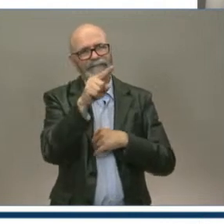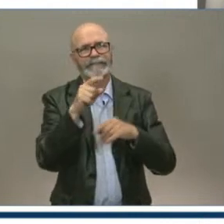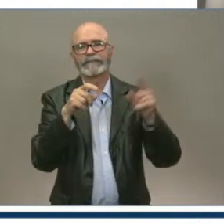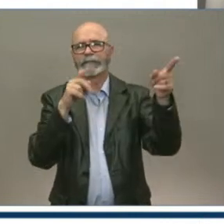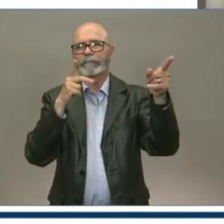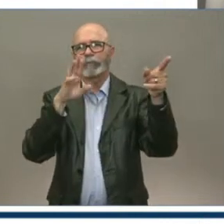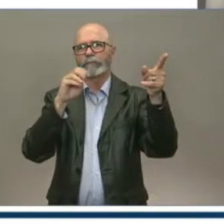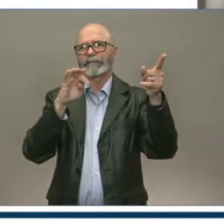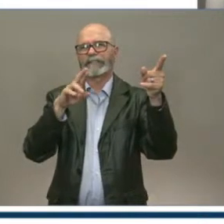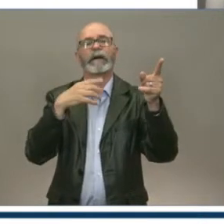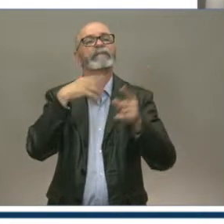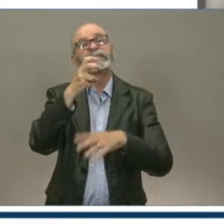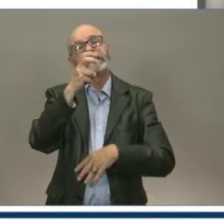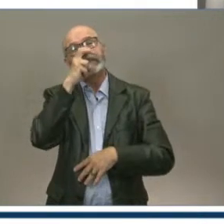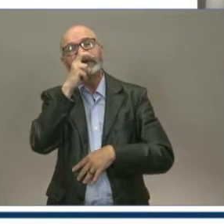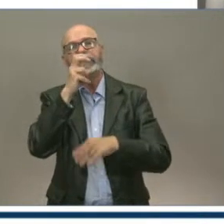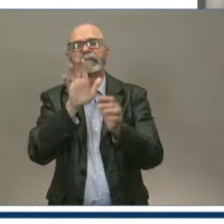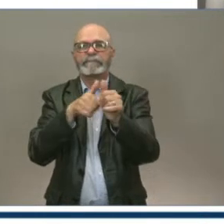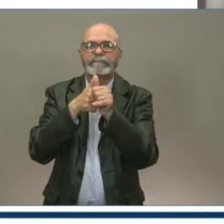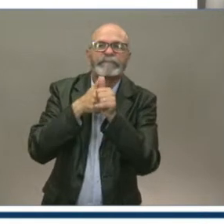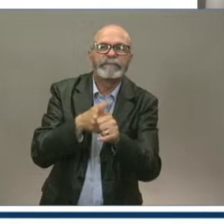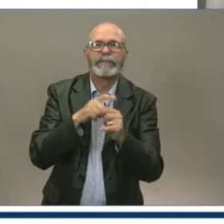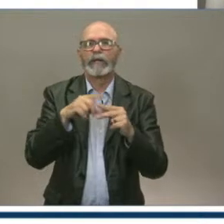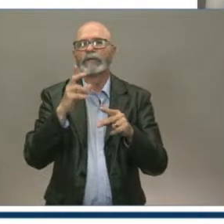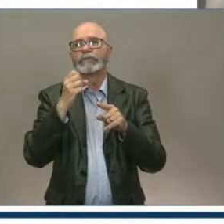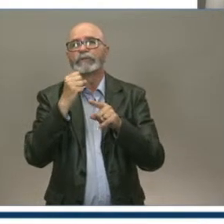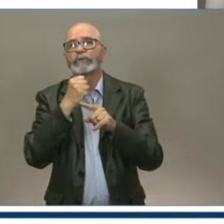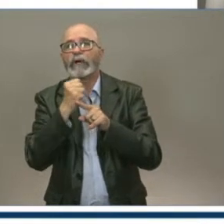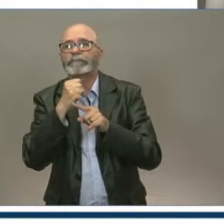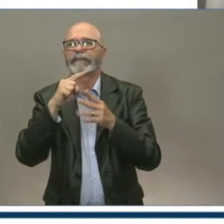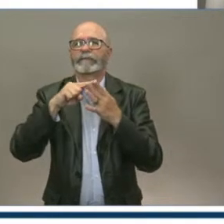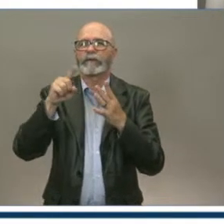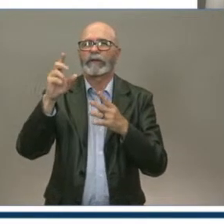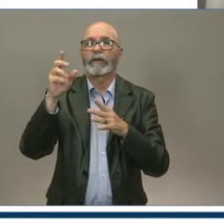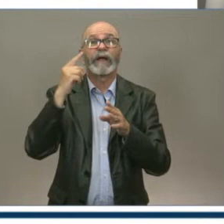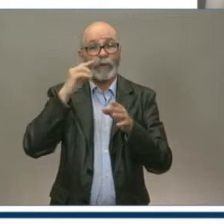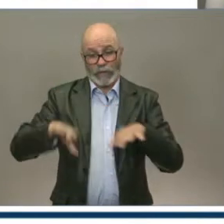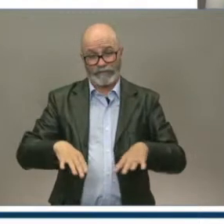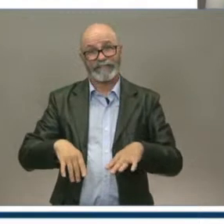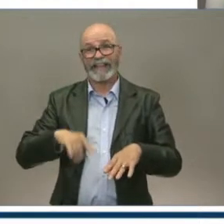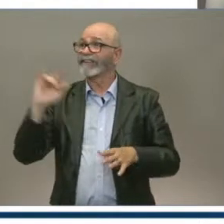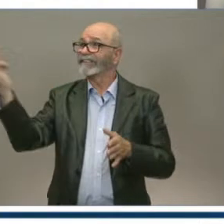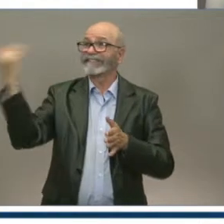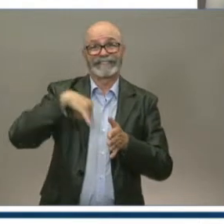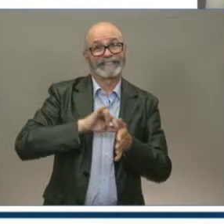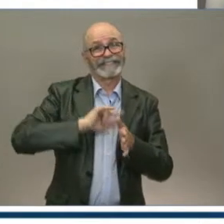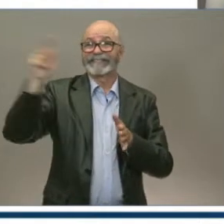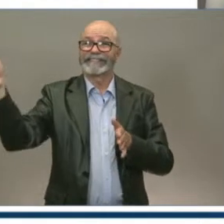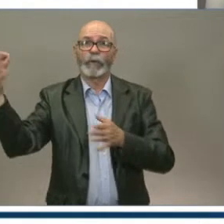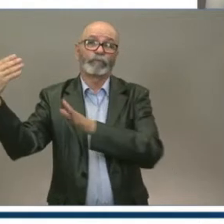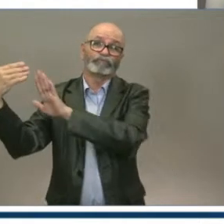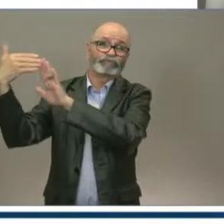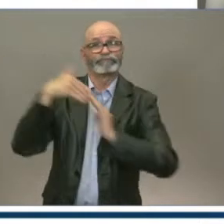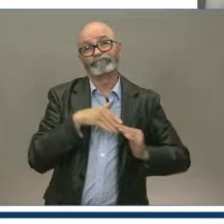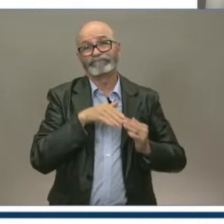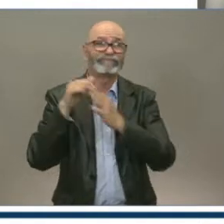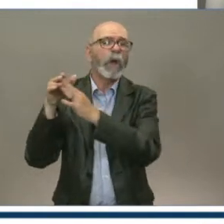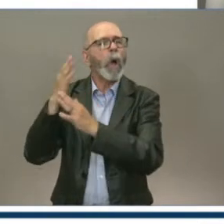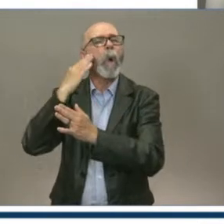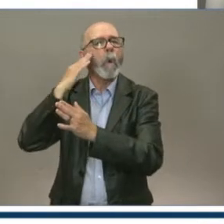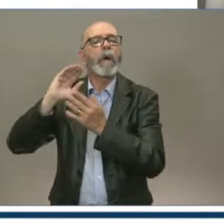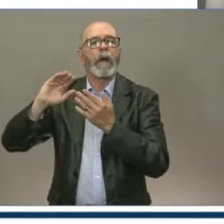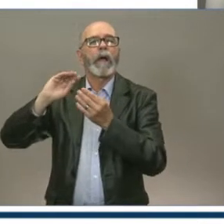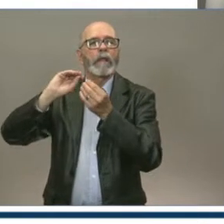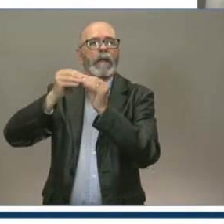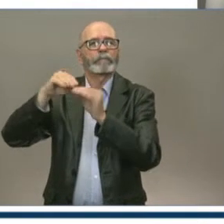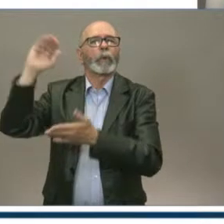on shops and also at the Newfoundland border that happened earlier this week. Our case numbers are very low, but there are still people who are very anxious